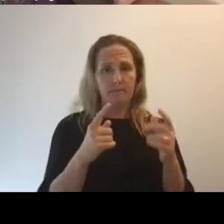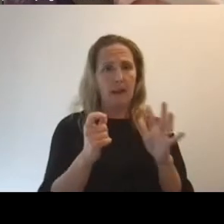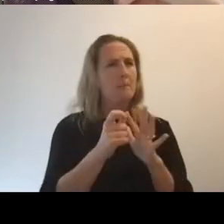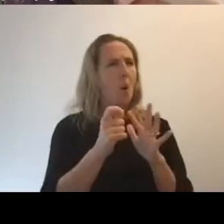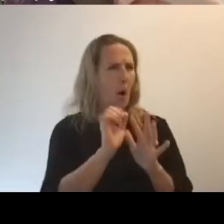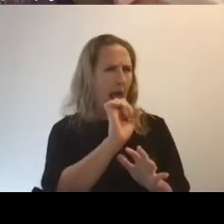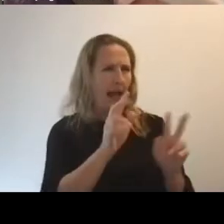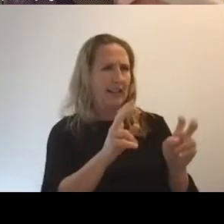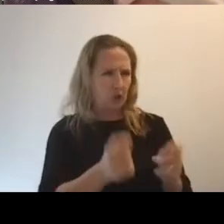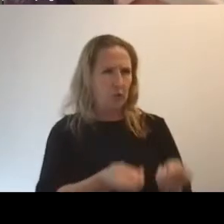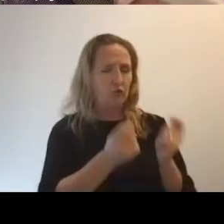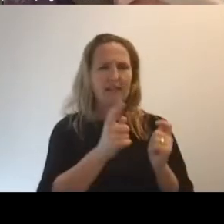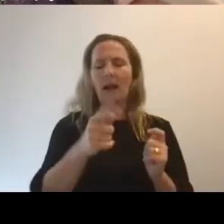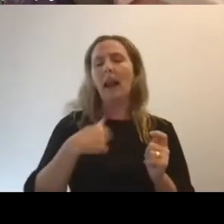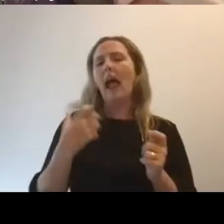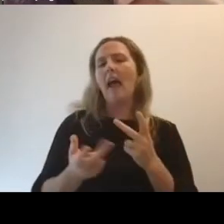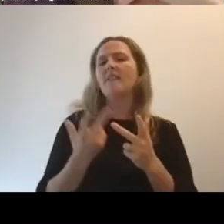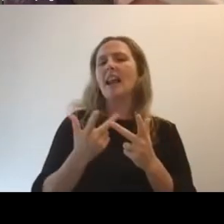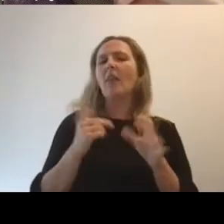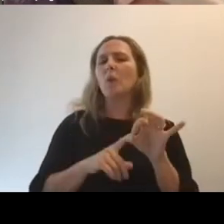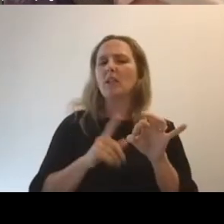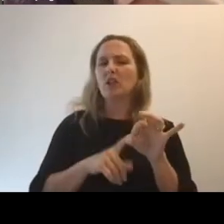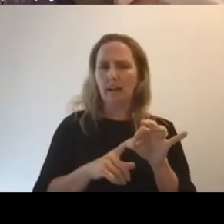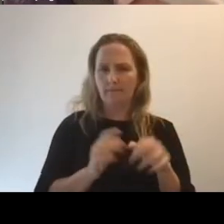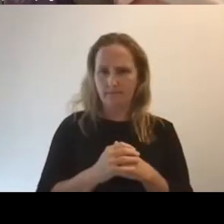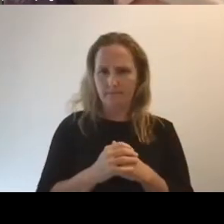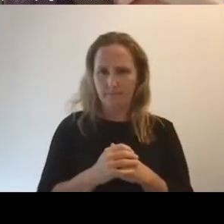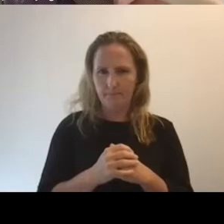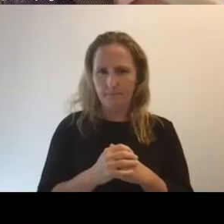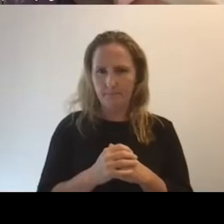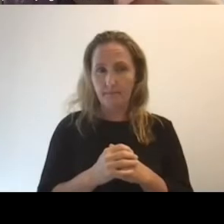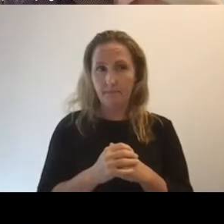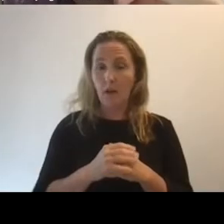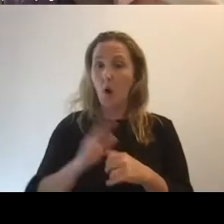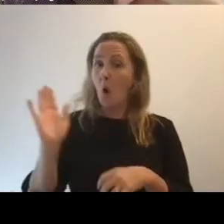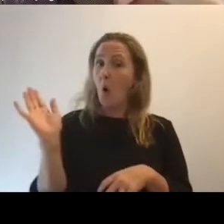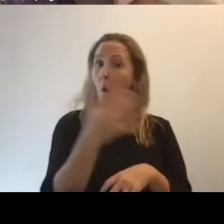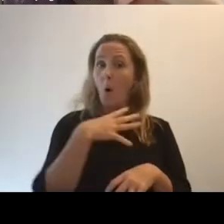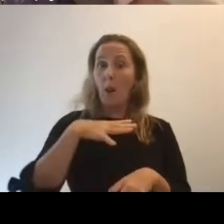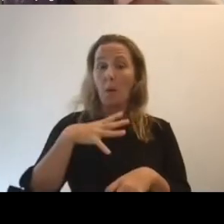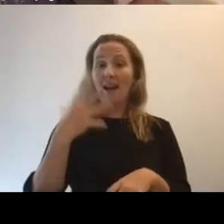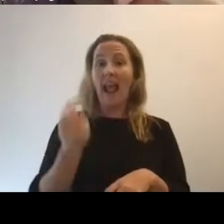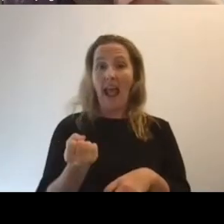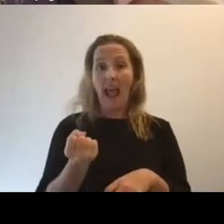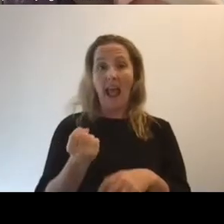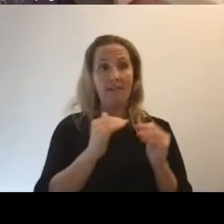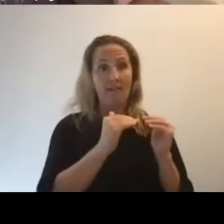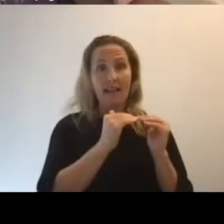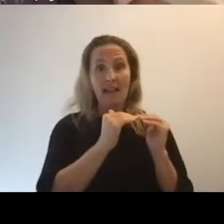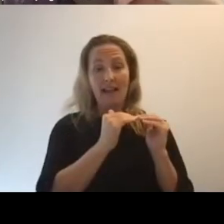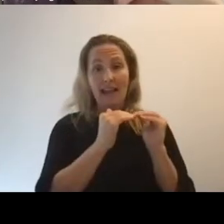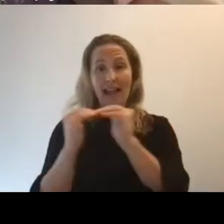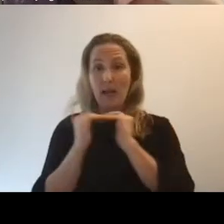there's another question here. Not all women obviously have equal access to opportunities in